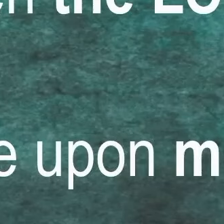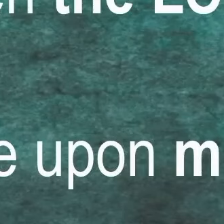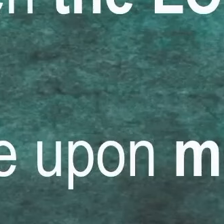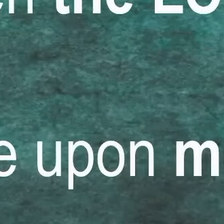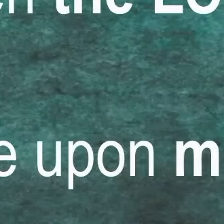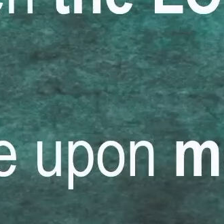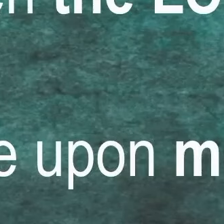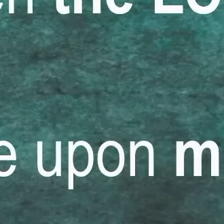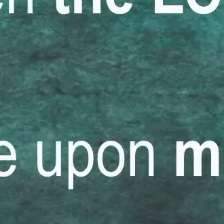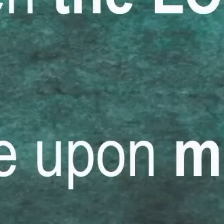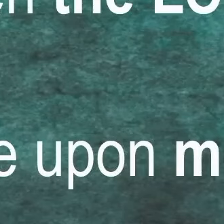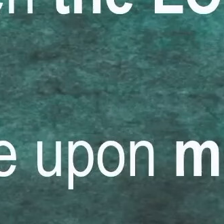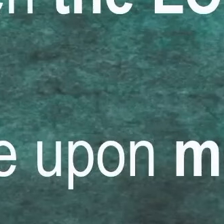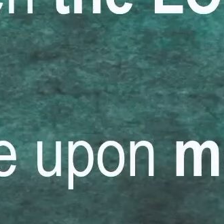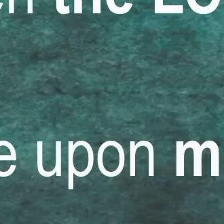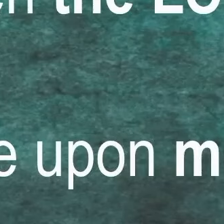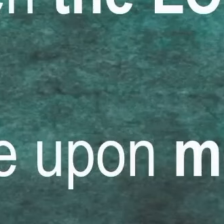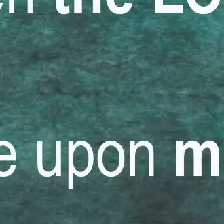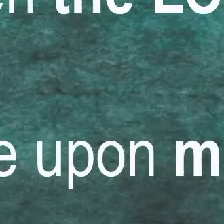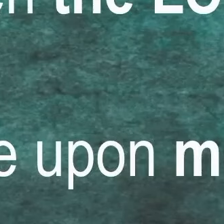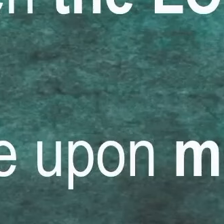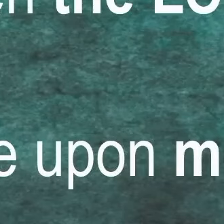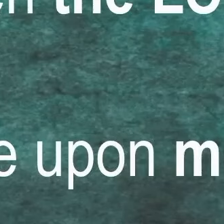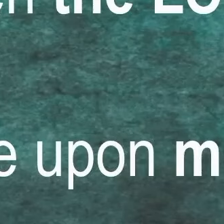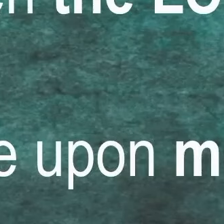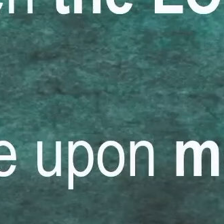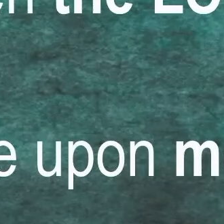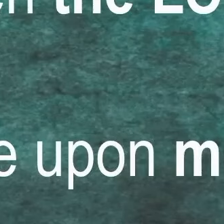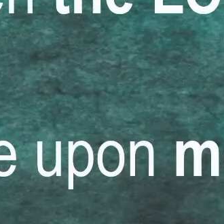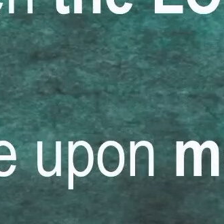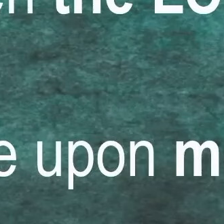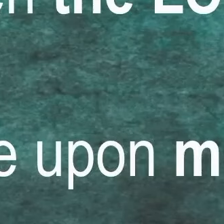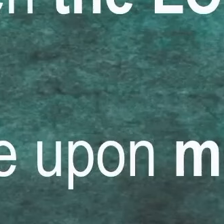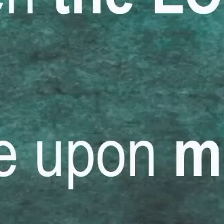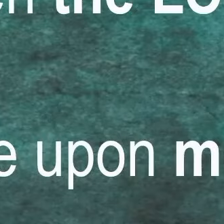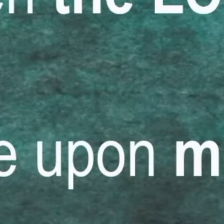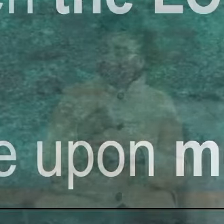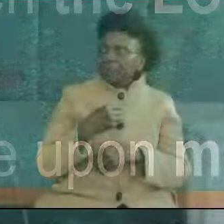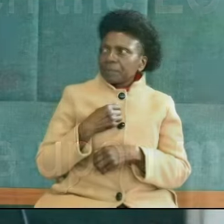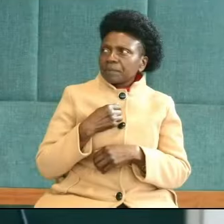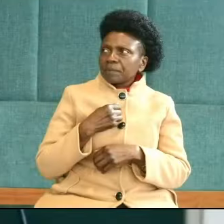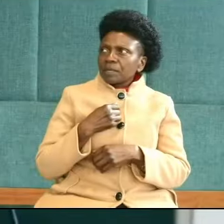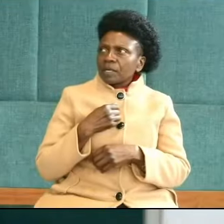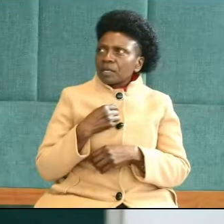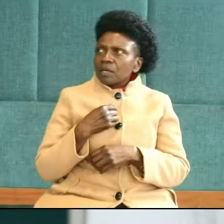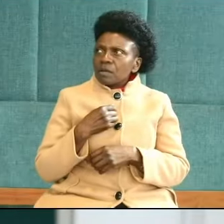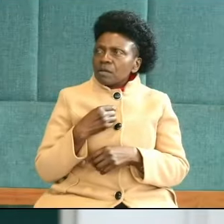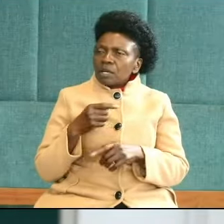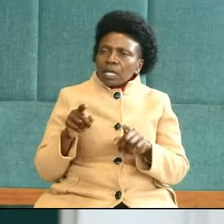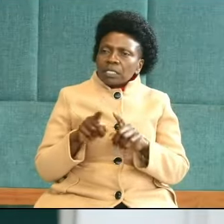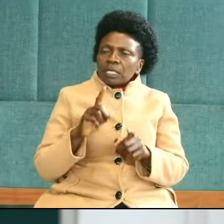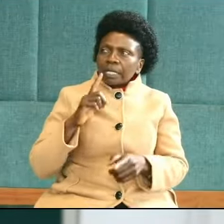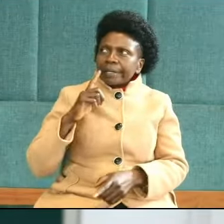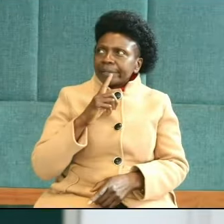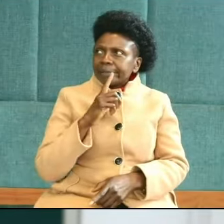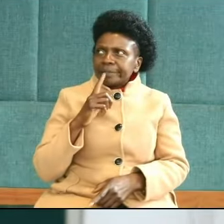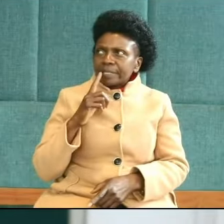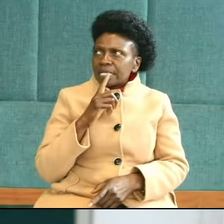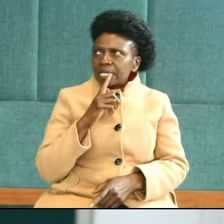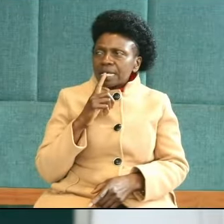me. Notice, it's an ABBA pattern. It's like a poem. It's poetic anger against